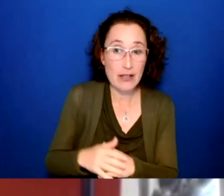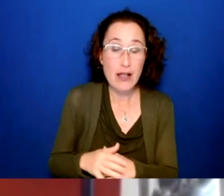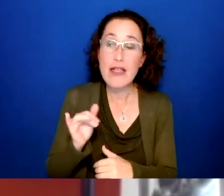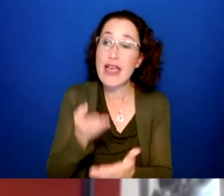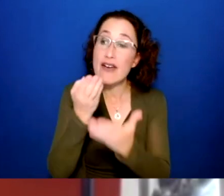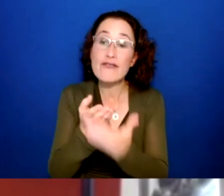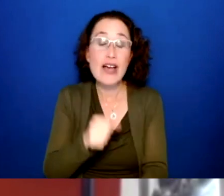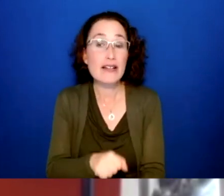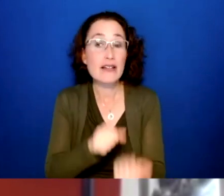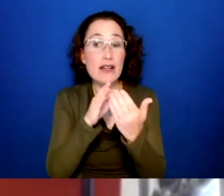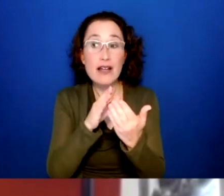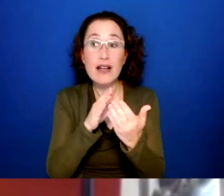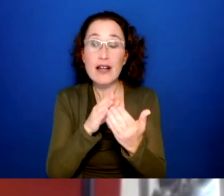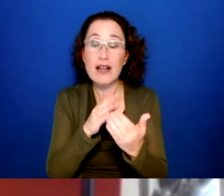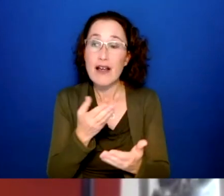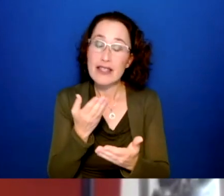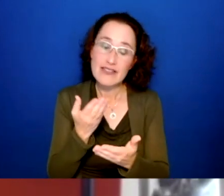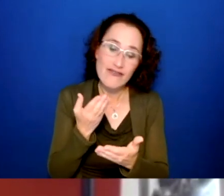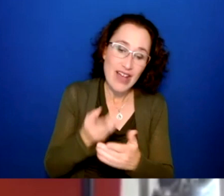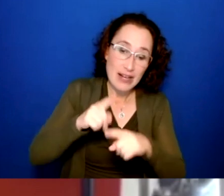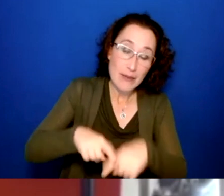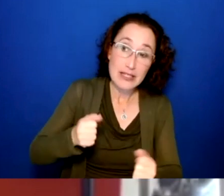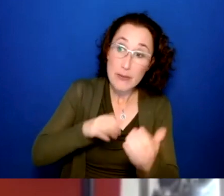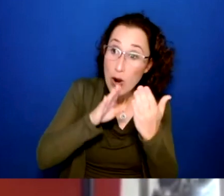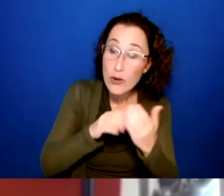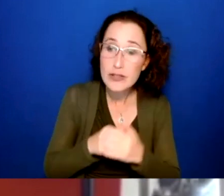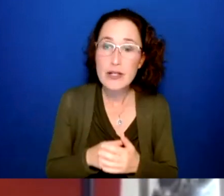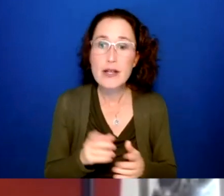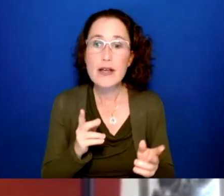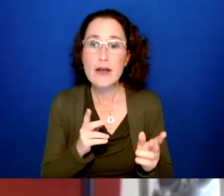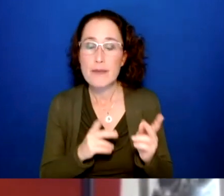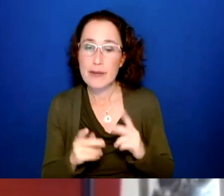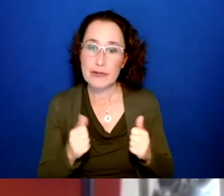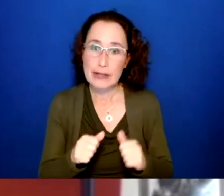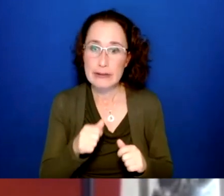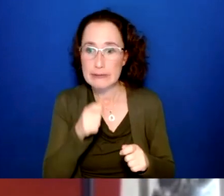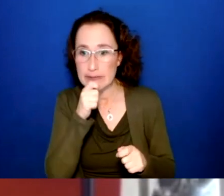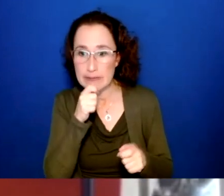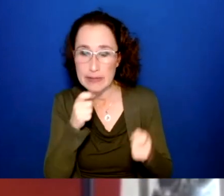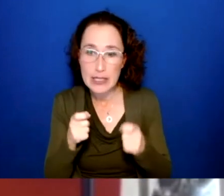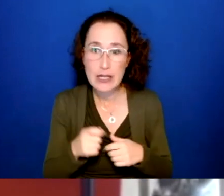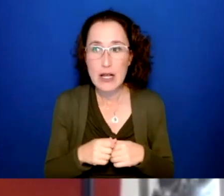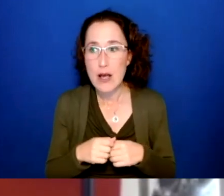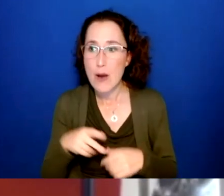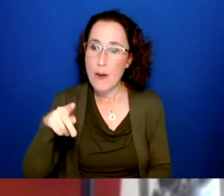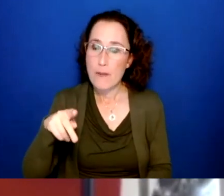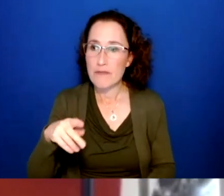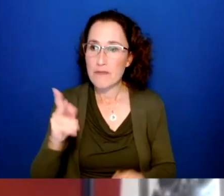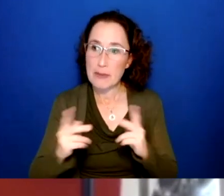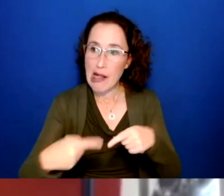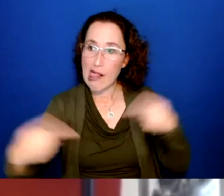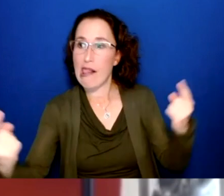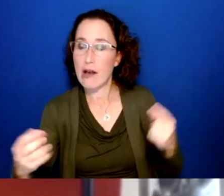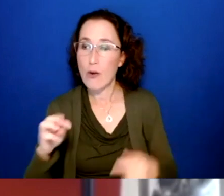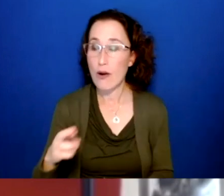I kept seeing it not working out there when people are trying to deal with polarization and conspiratorial thinking. I was giving lectures about that